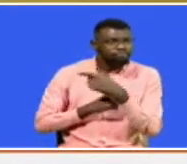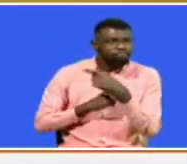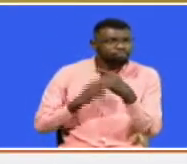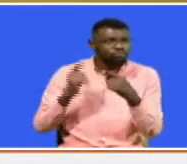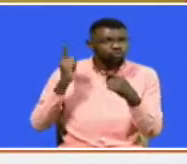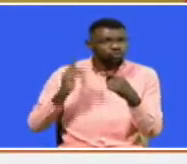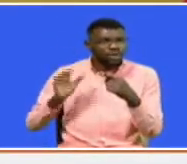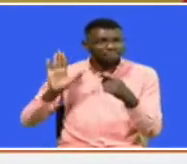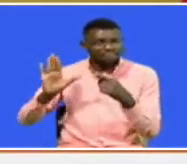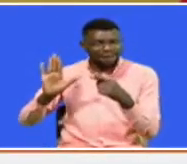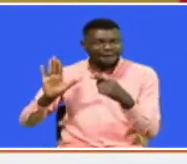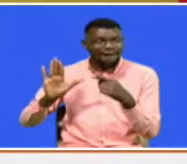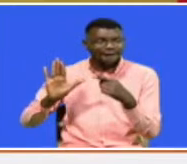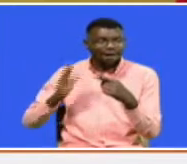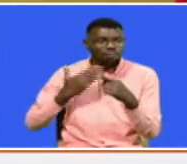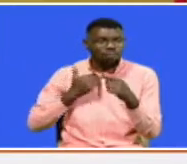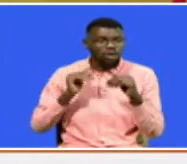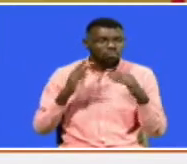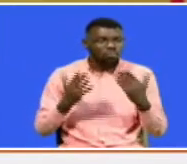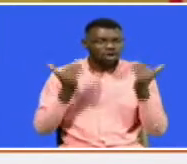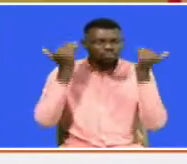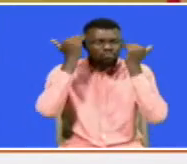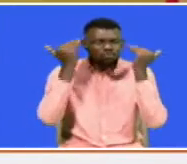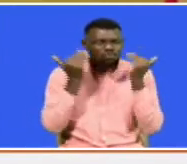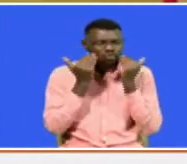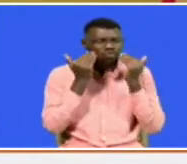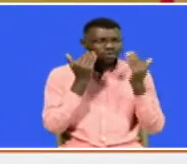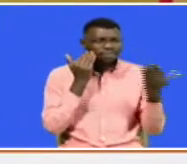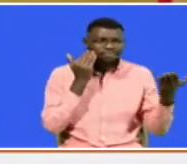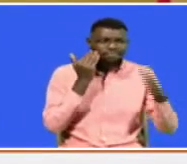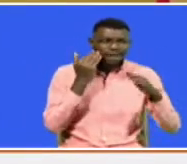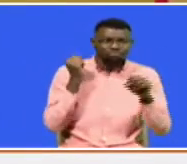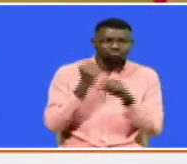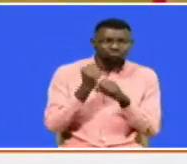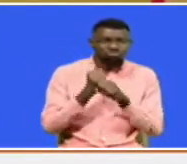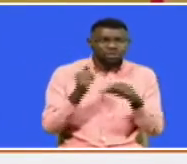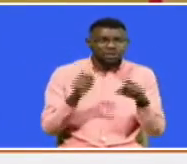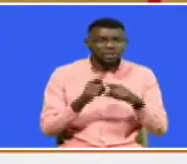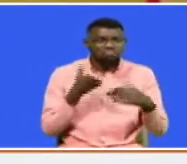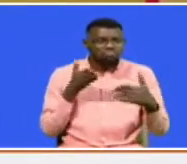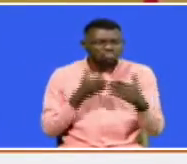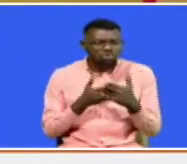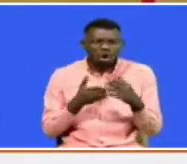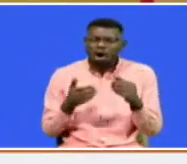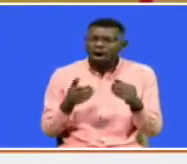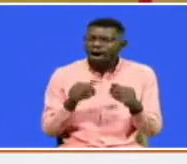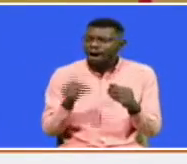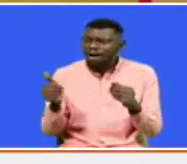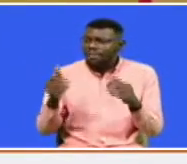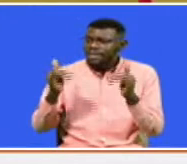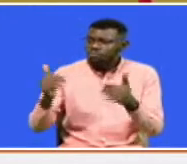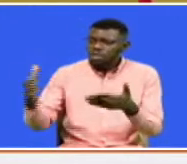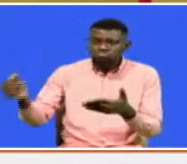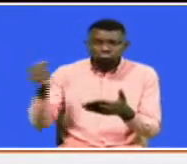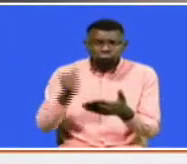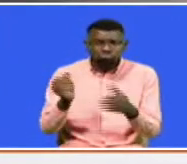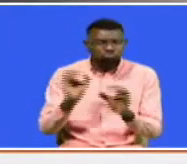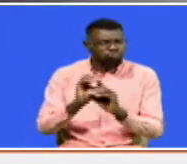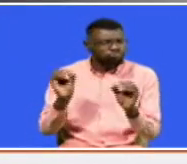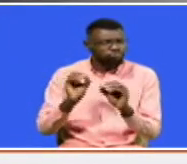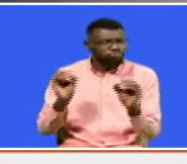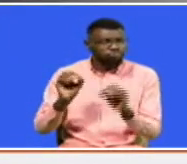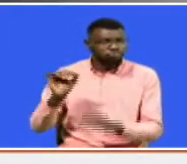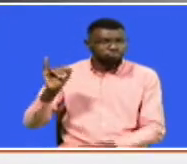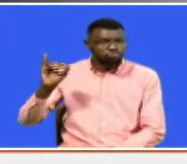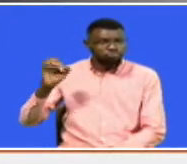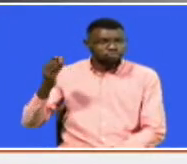lawyer Donald Kipkorir, wants the court to reinstate her and also block any plans for her replacement at the IEBC,